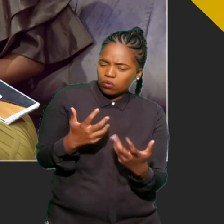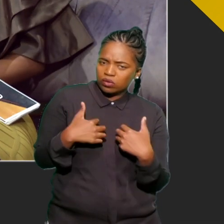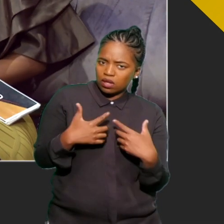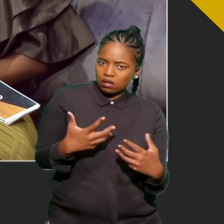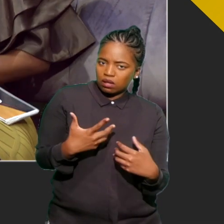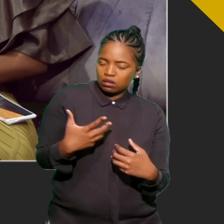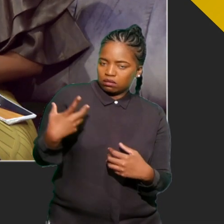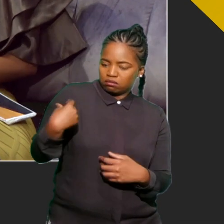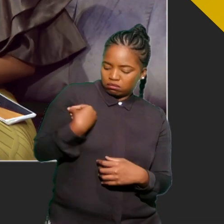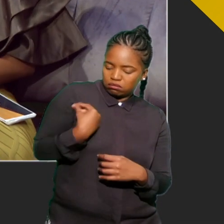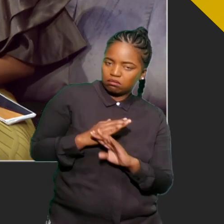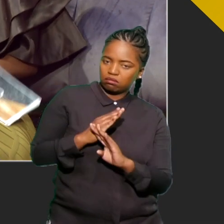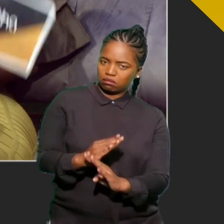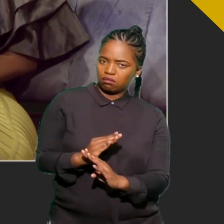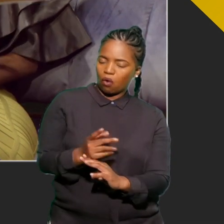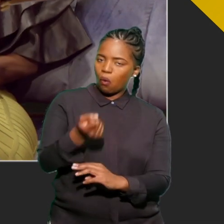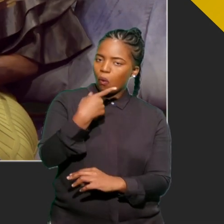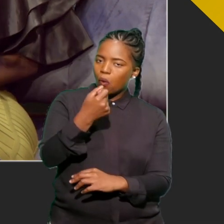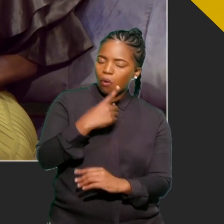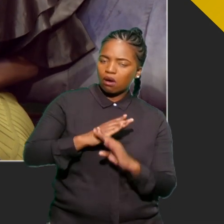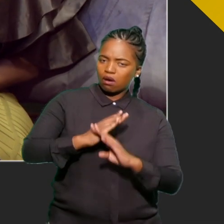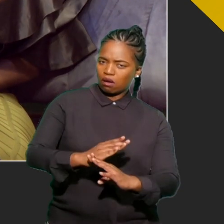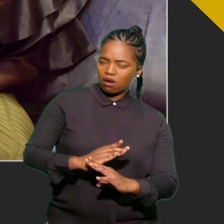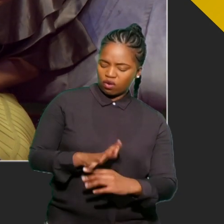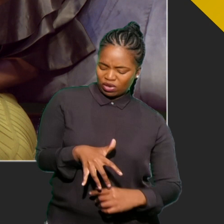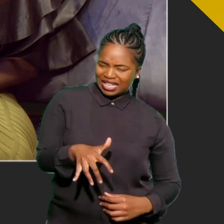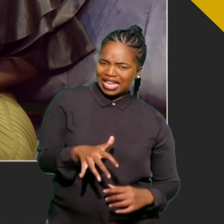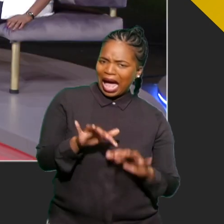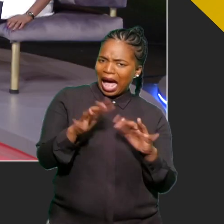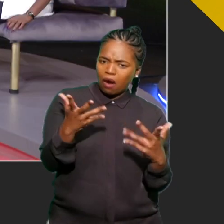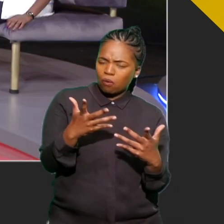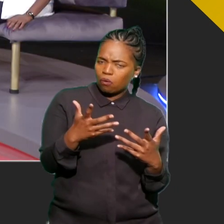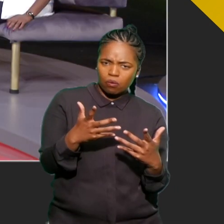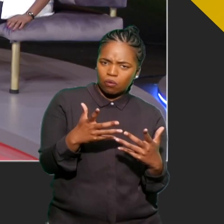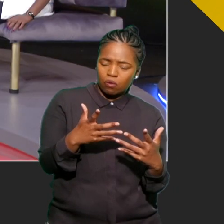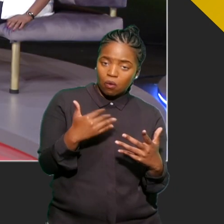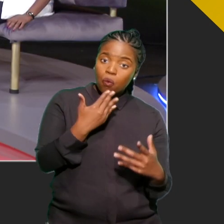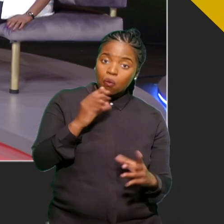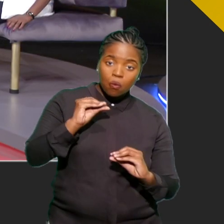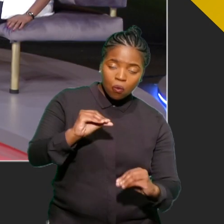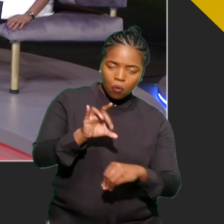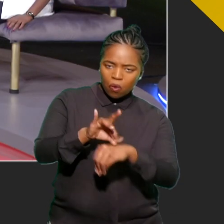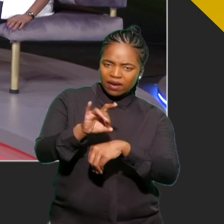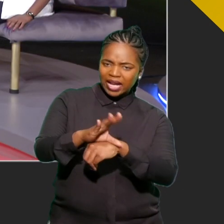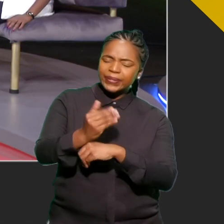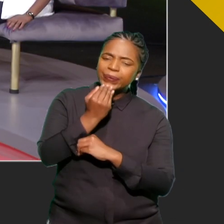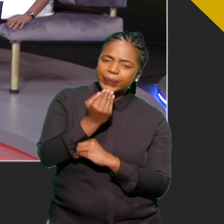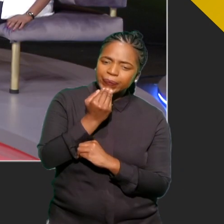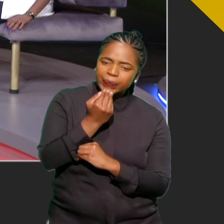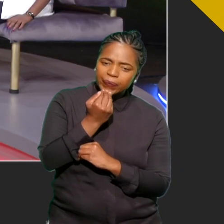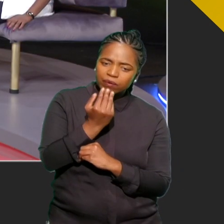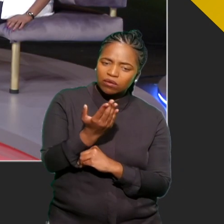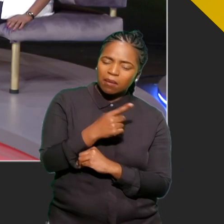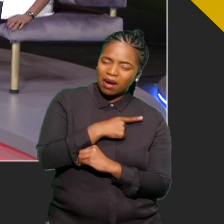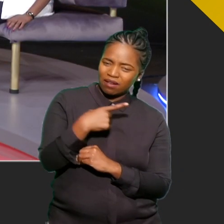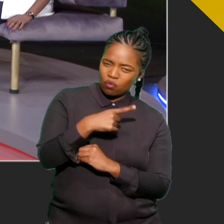you were willing to take contraceptives? Because and I think it's a perfect place for simple sister Ngozi to come in, but